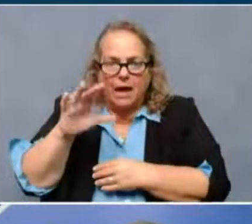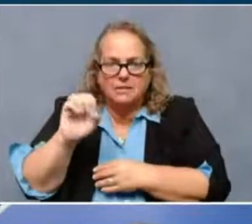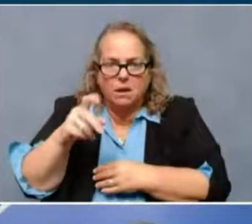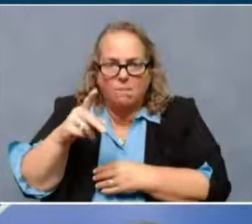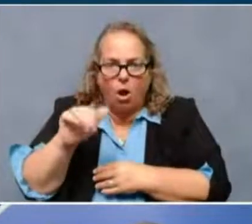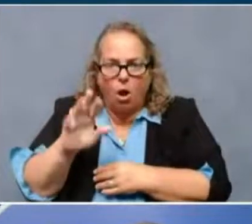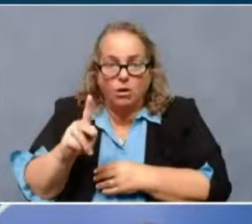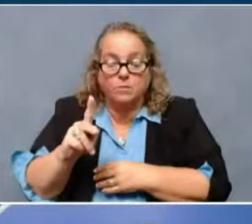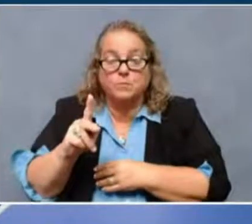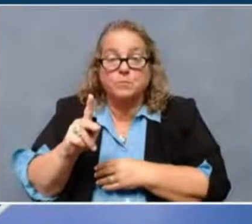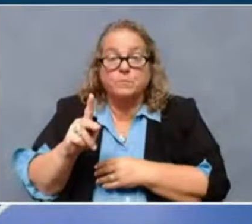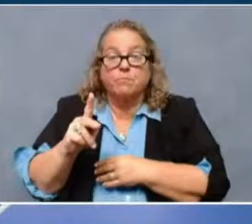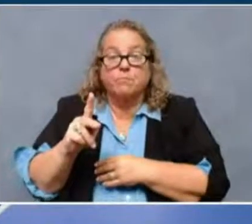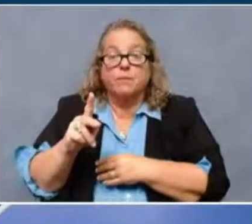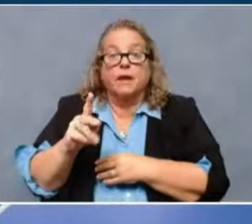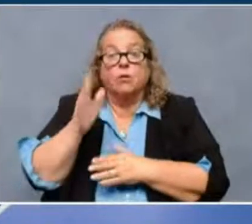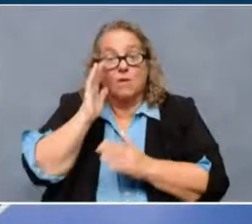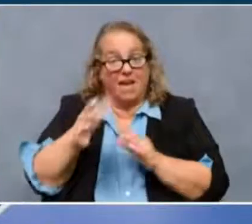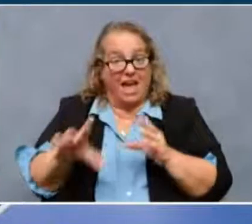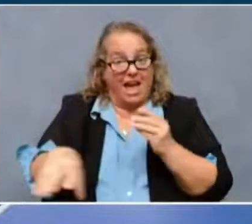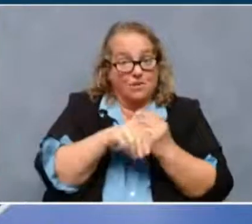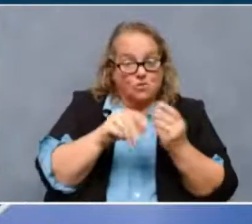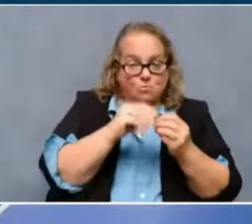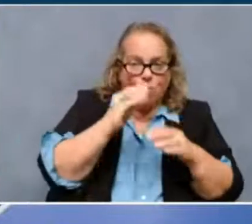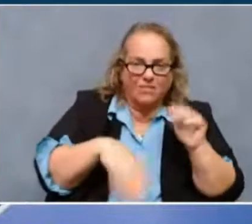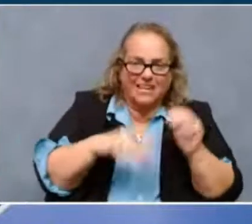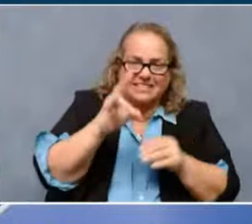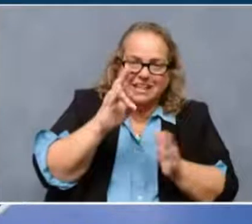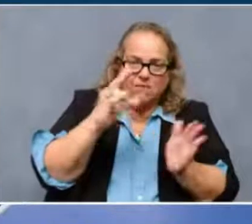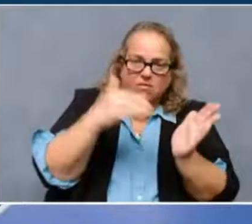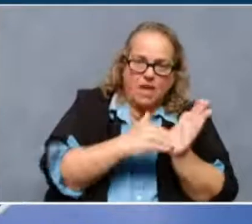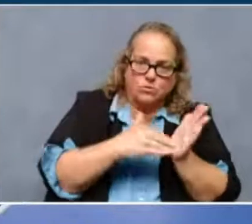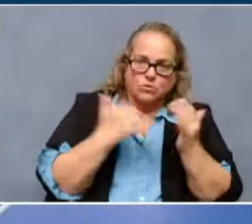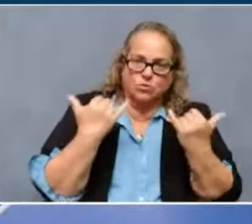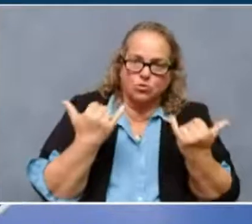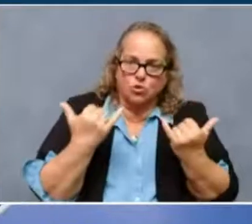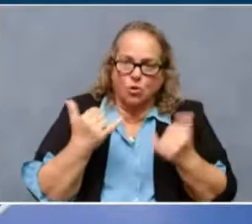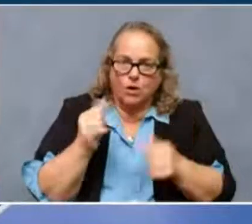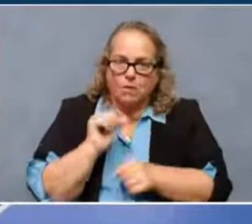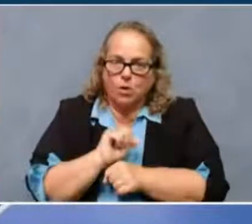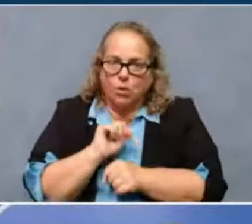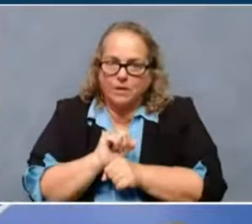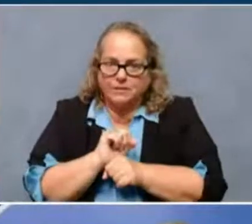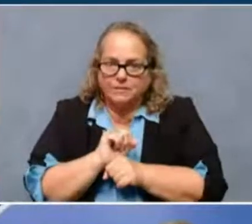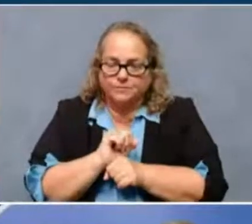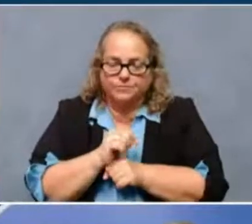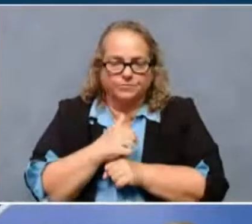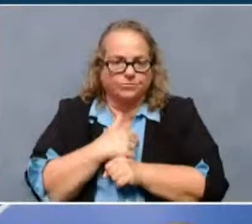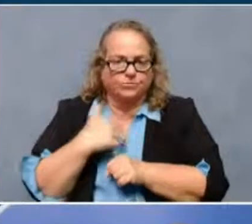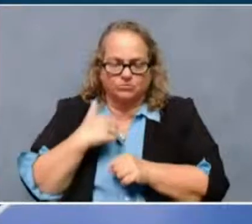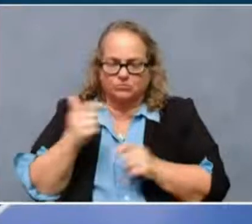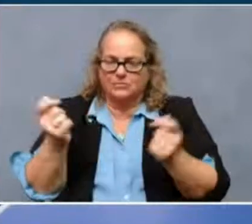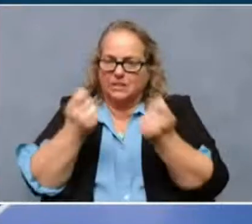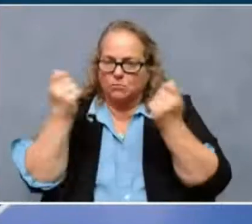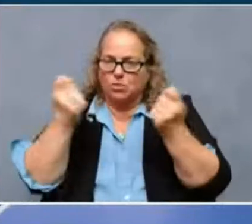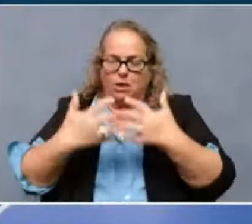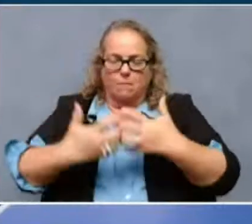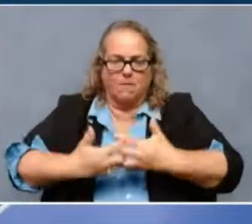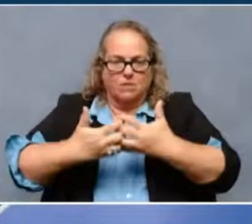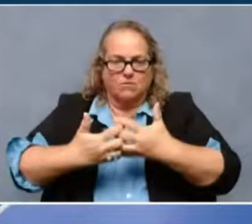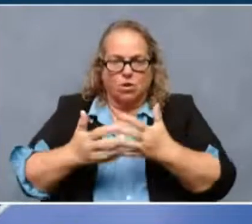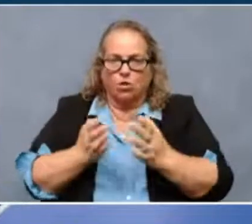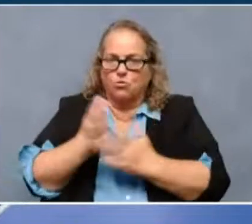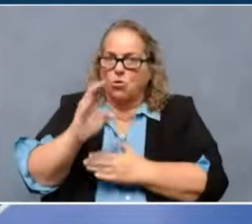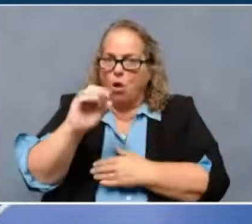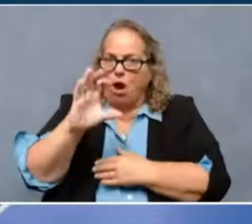than 7,000 current employees. We've been celebrating Manufacturing Month throughout October, and the significant growth of our